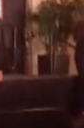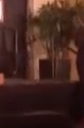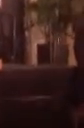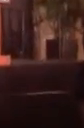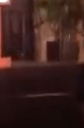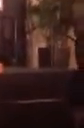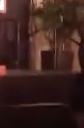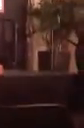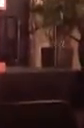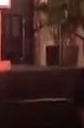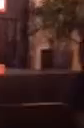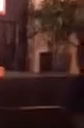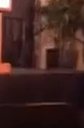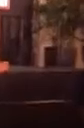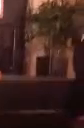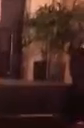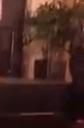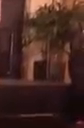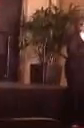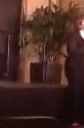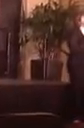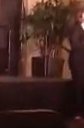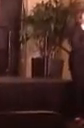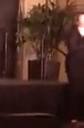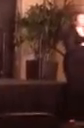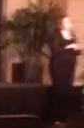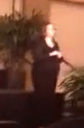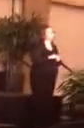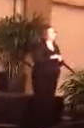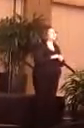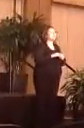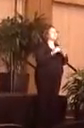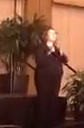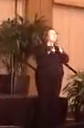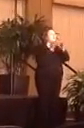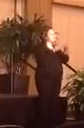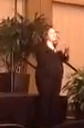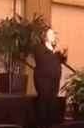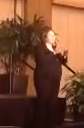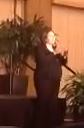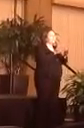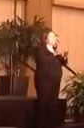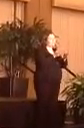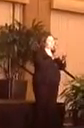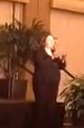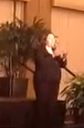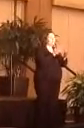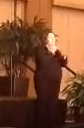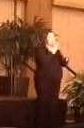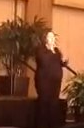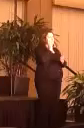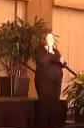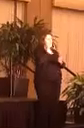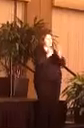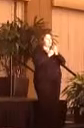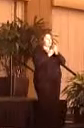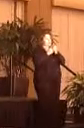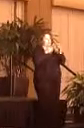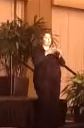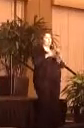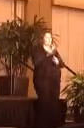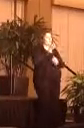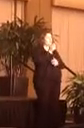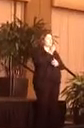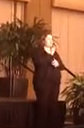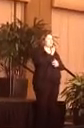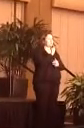then we also need to, I also want to thank the former assistant director of the LGBT Resource